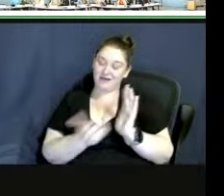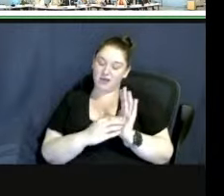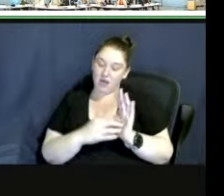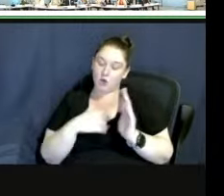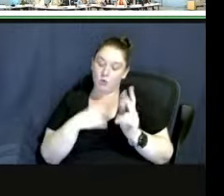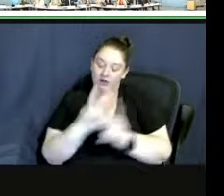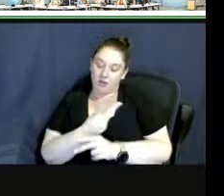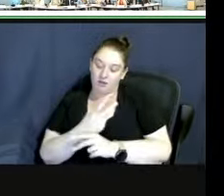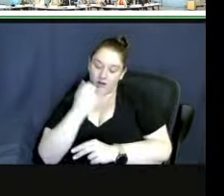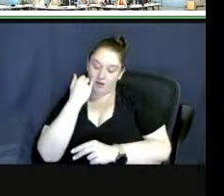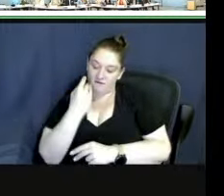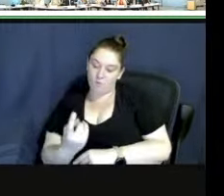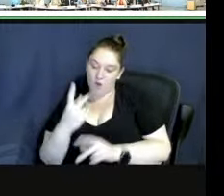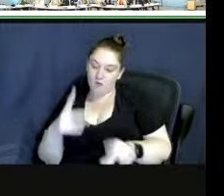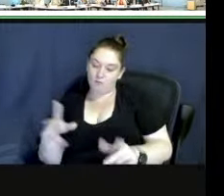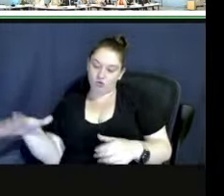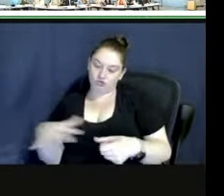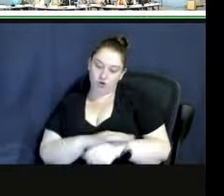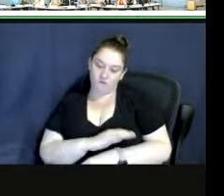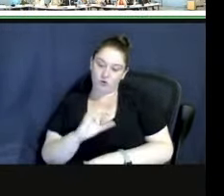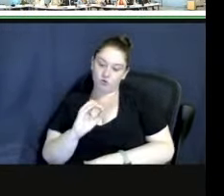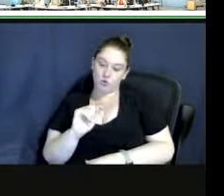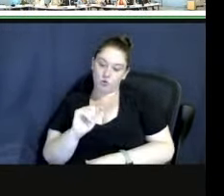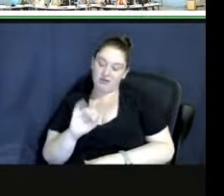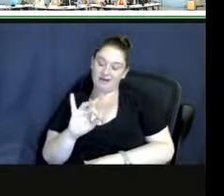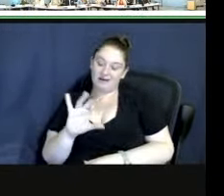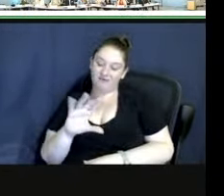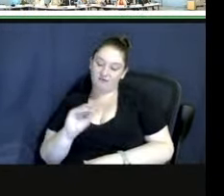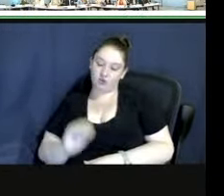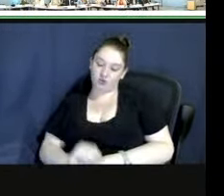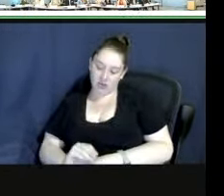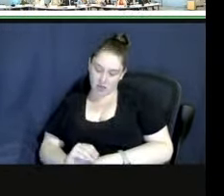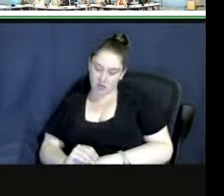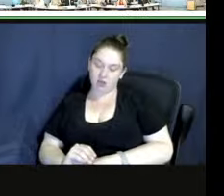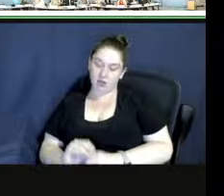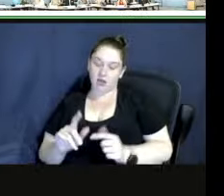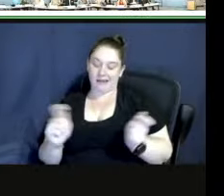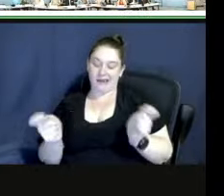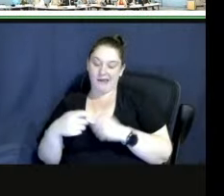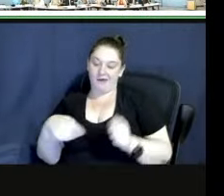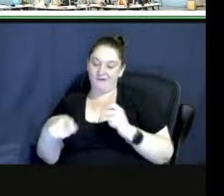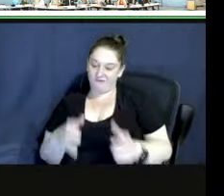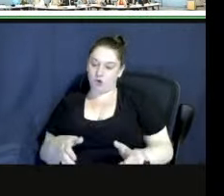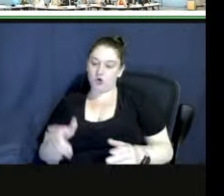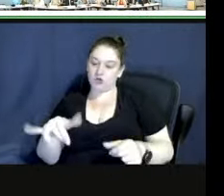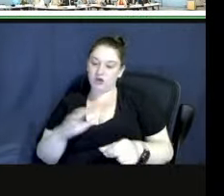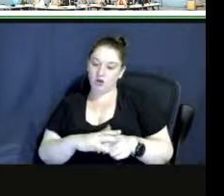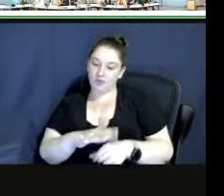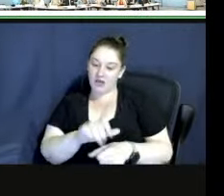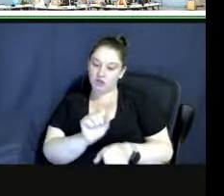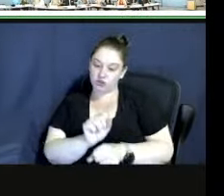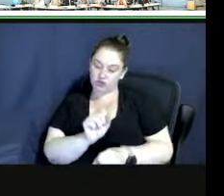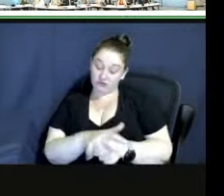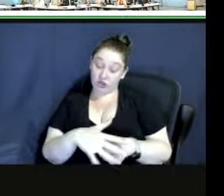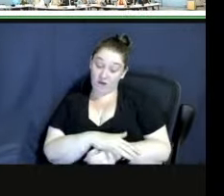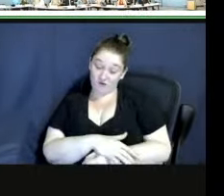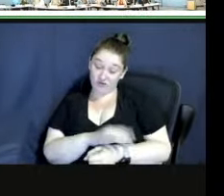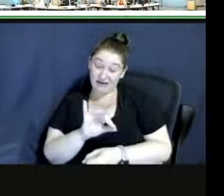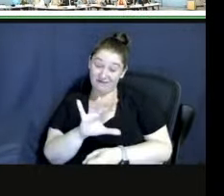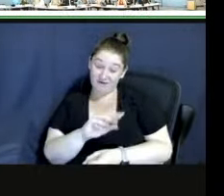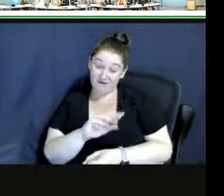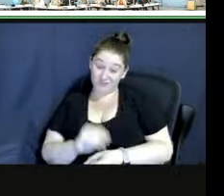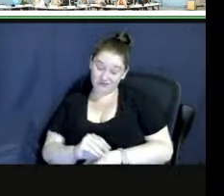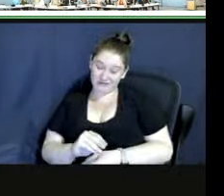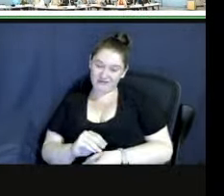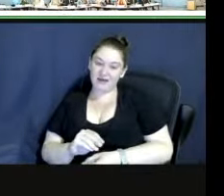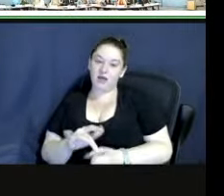an individual covers a spot 85% of the time, so a floater that's on that shift covers that spot 85% of the time, they're